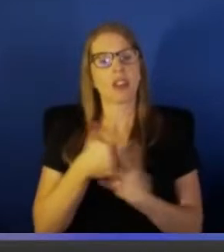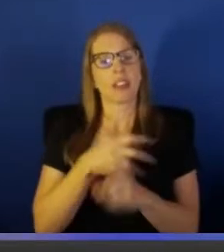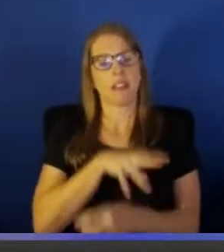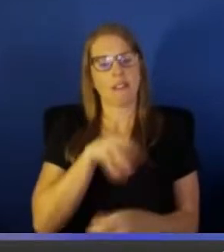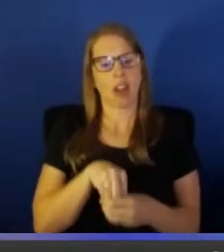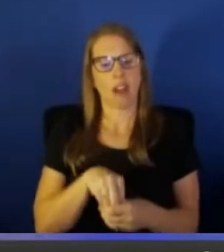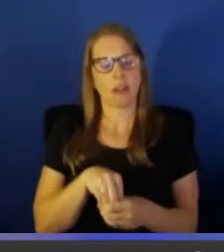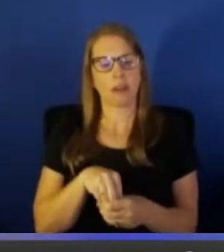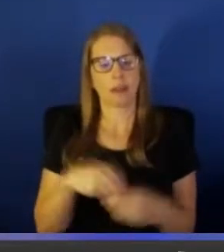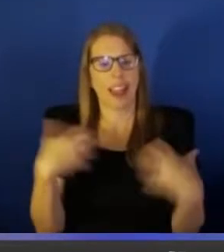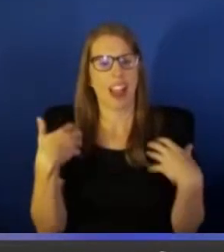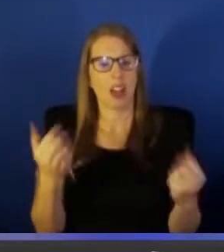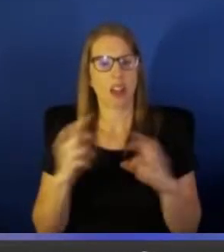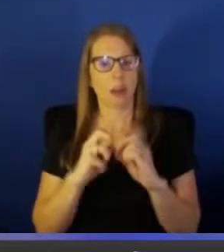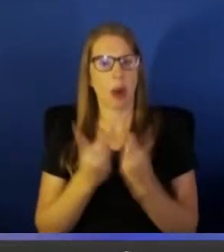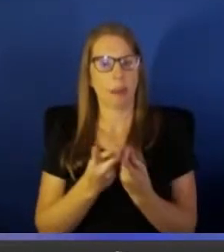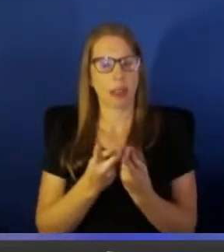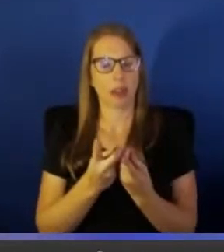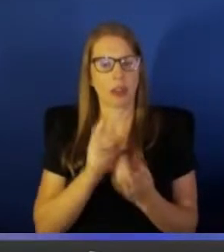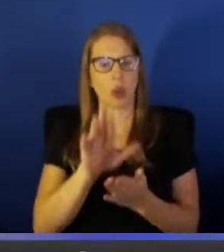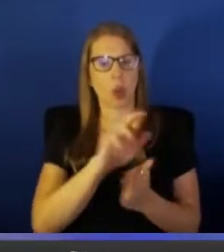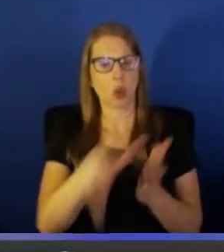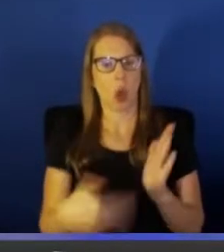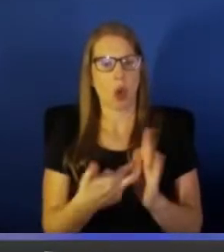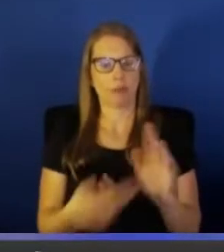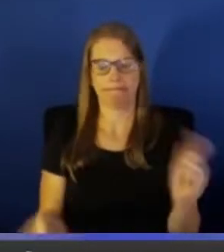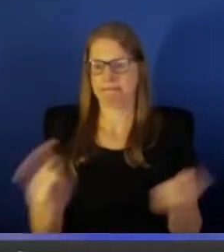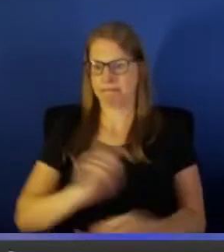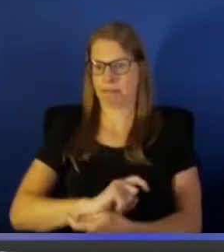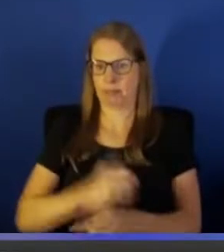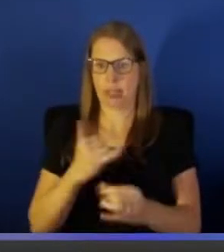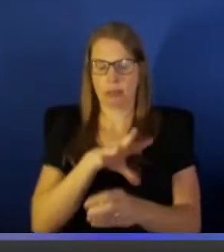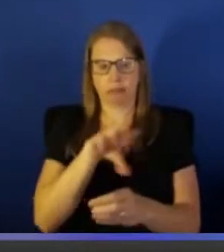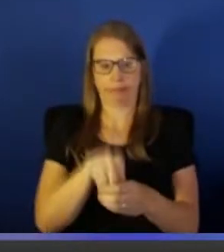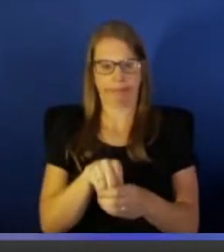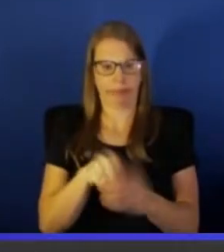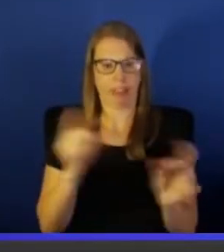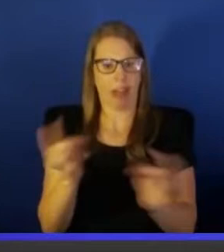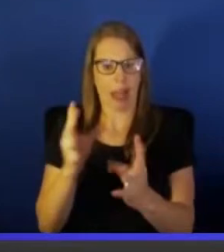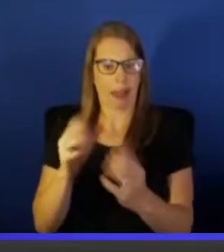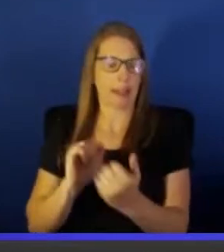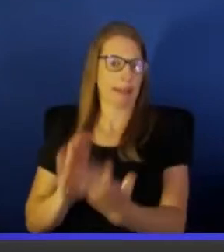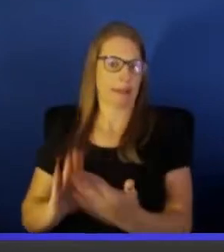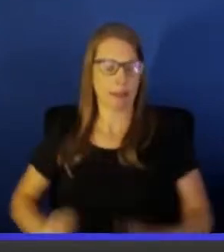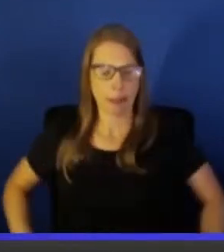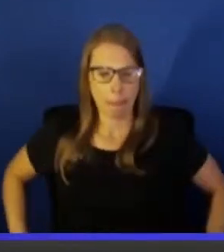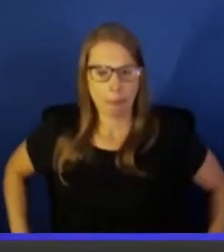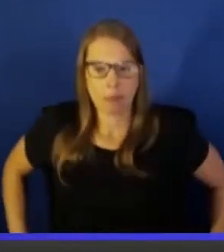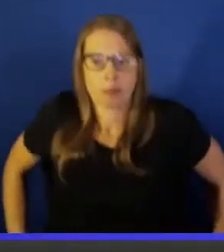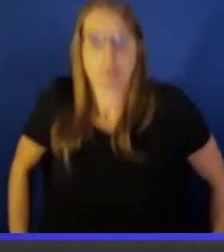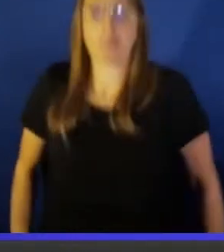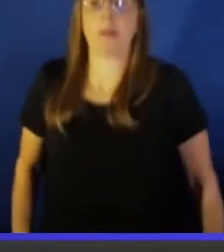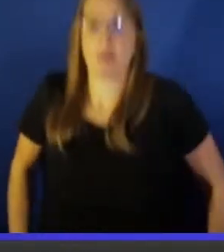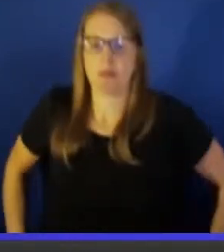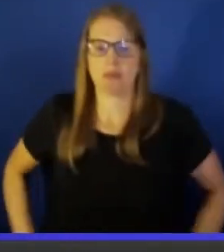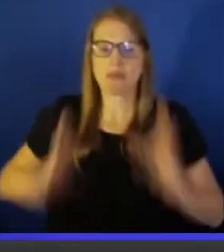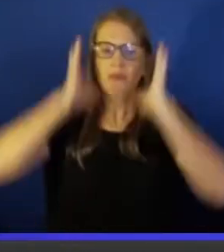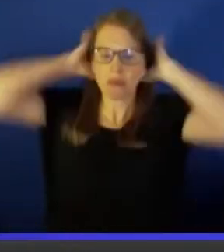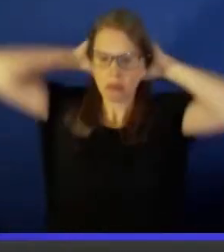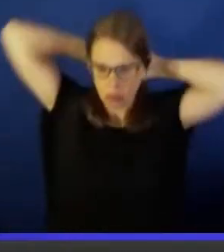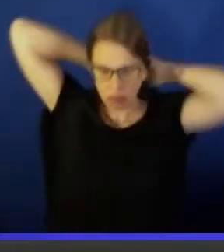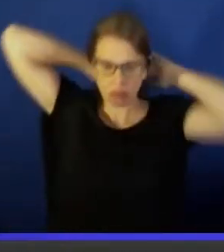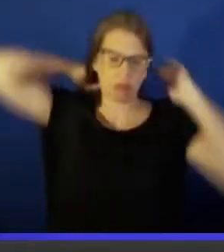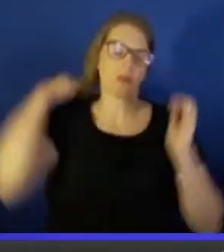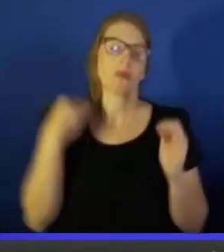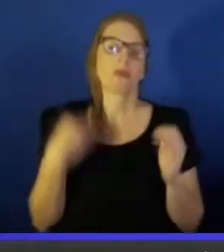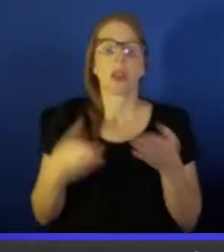department, what role you've now kind of shifted to encompass violence. Yeah, I would say the movement in public health towards seeing violence